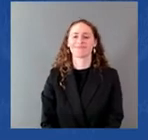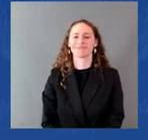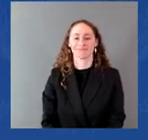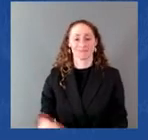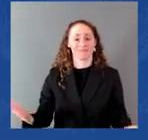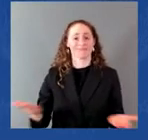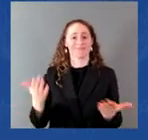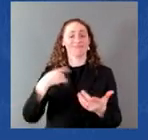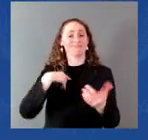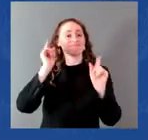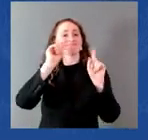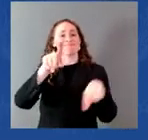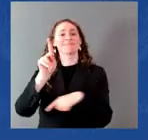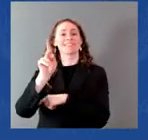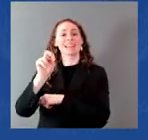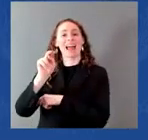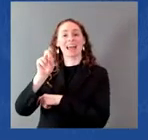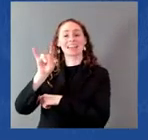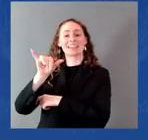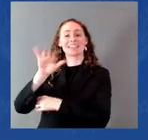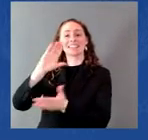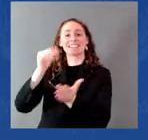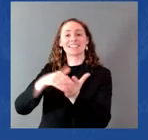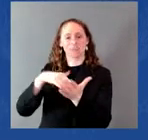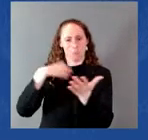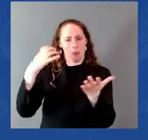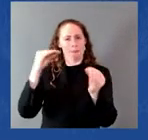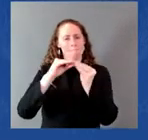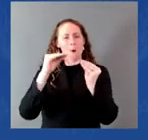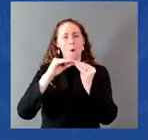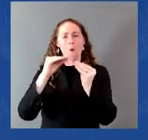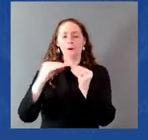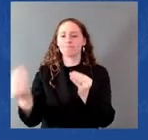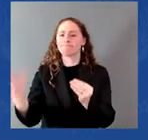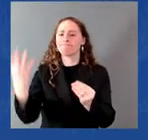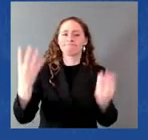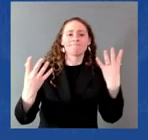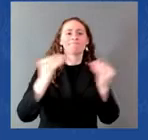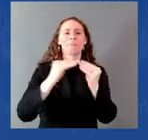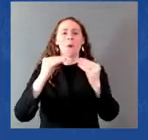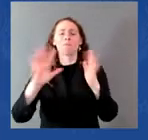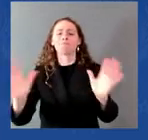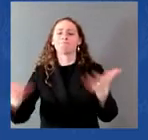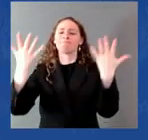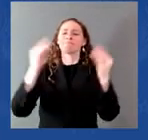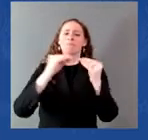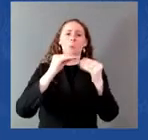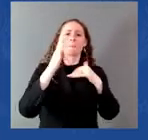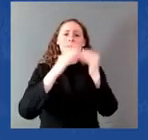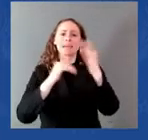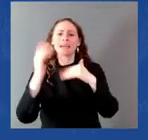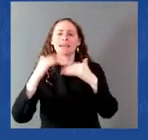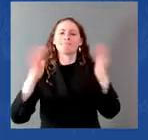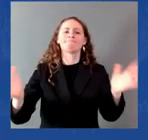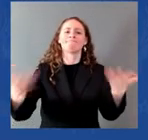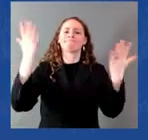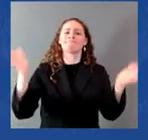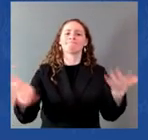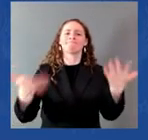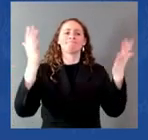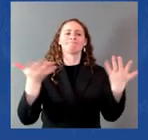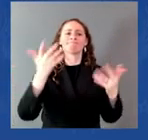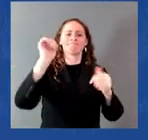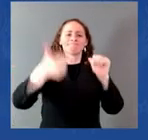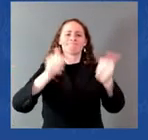my administration looks forward to working with it in the arts and cultural organizations across America, from big cities and small